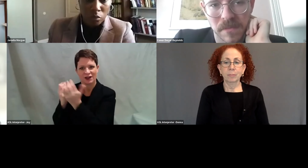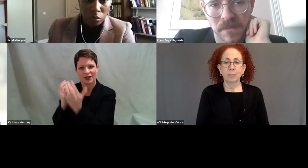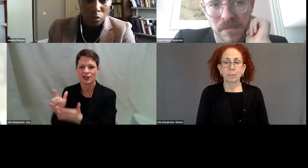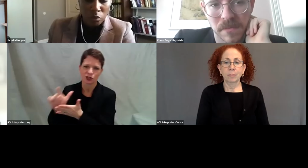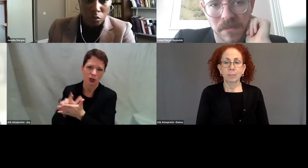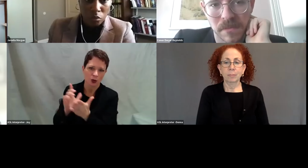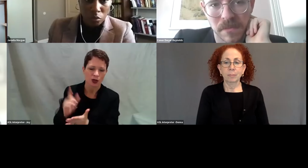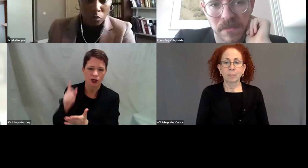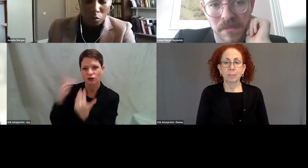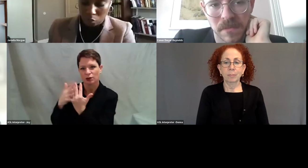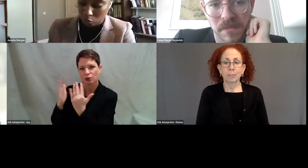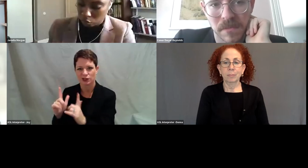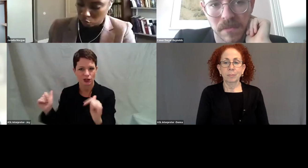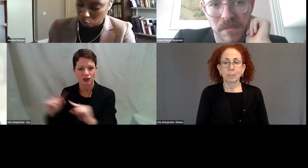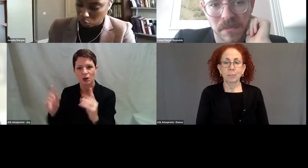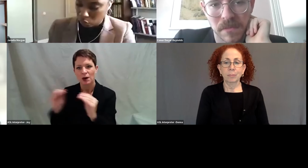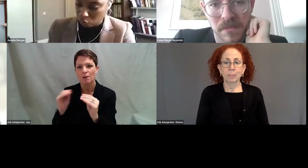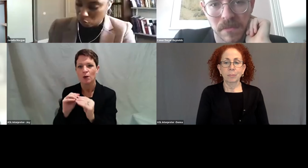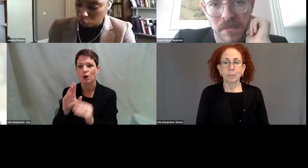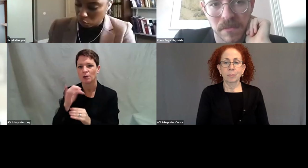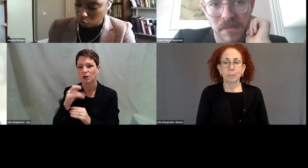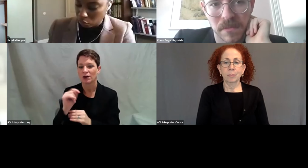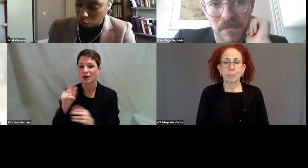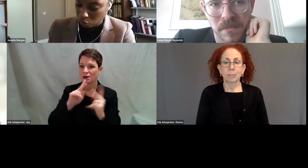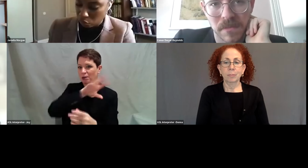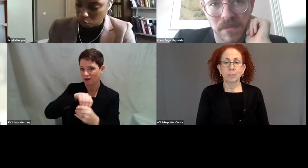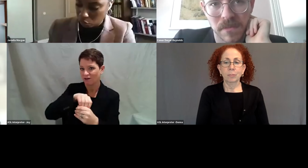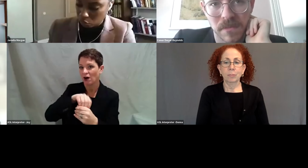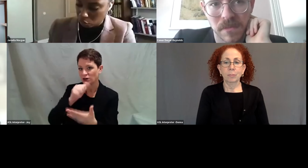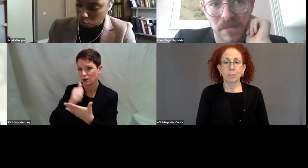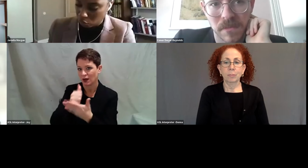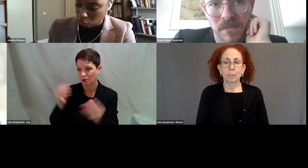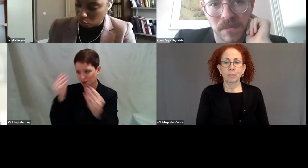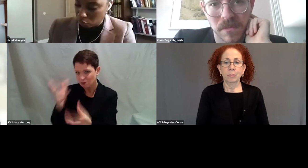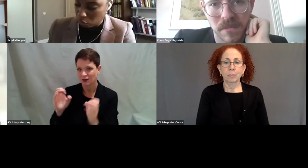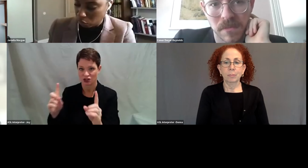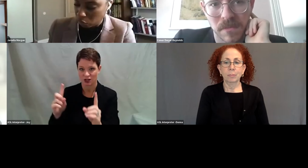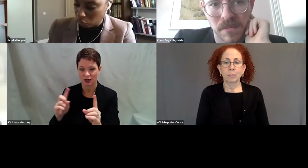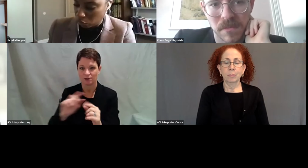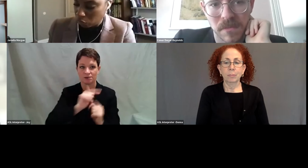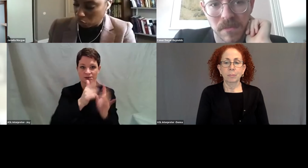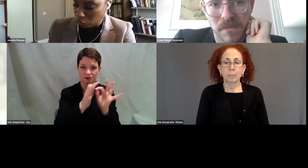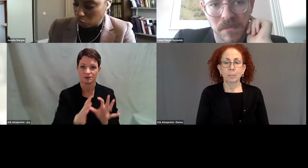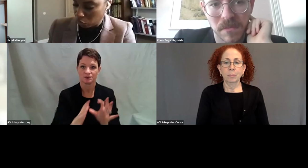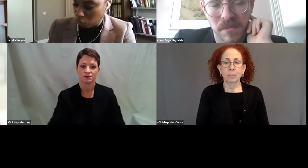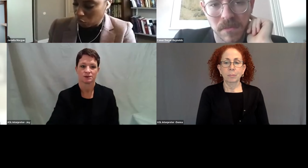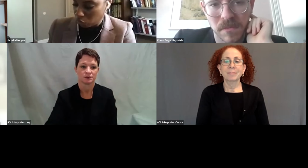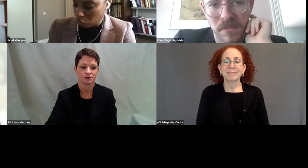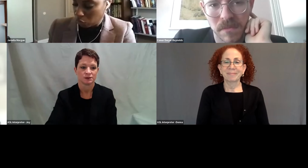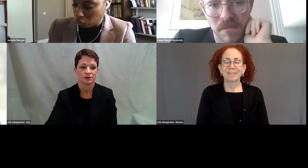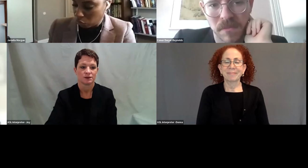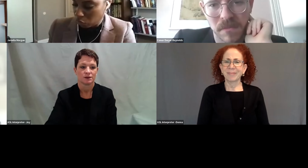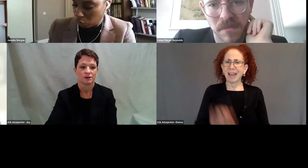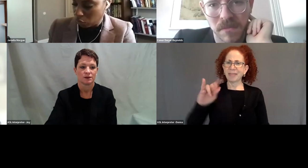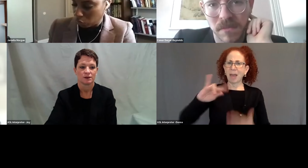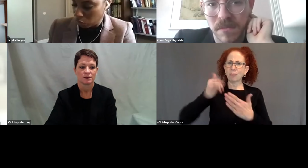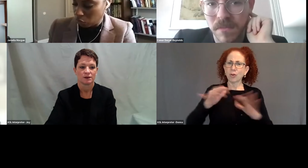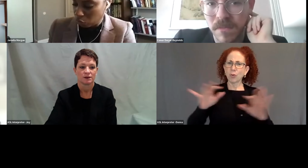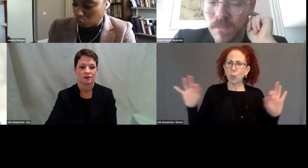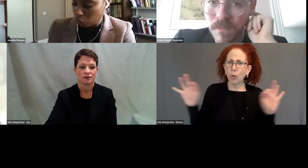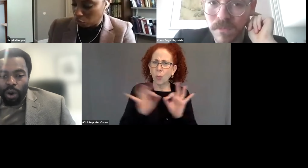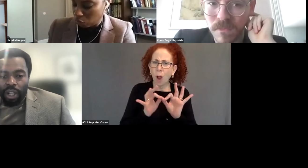for prisoners, but bureaucrats. Is such a project worthwhile considering abolitionist